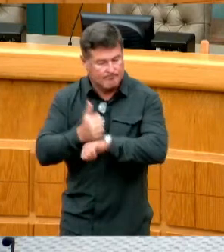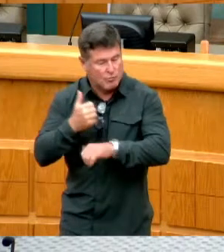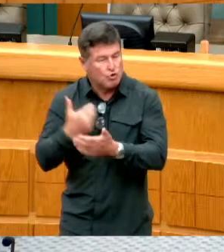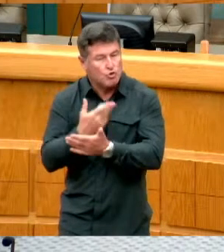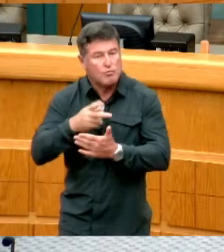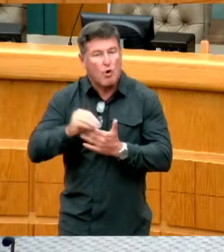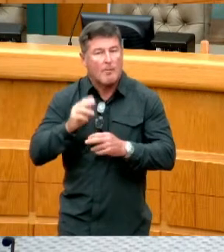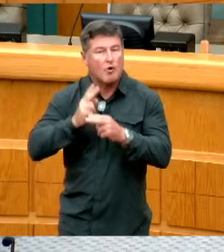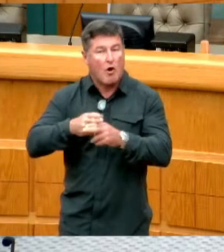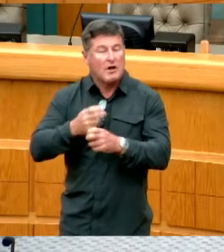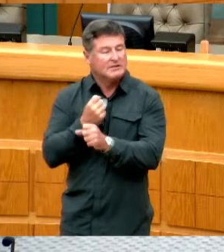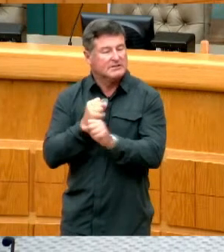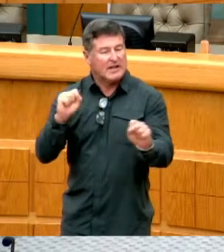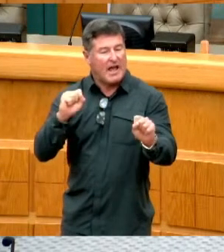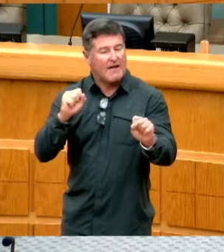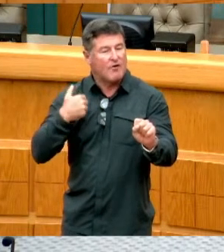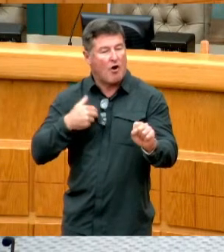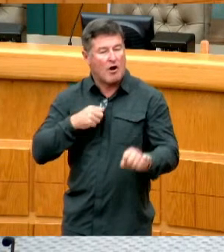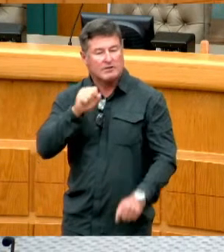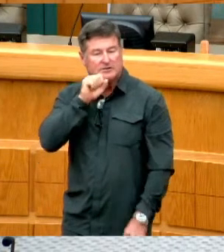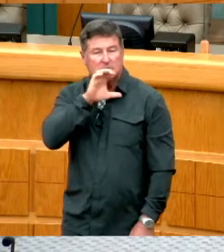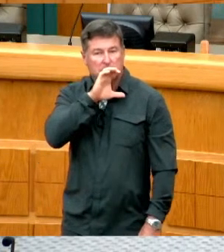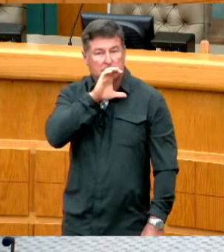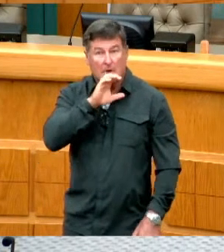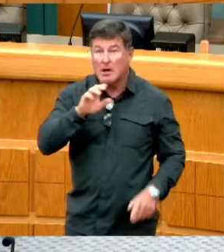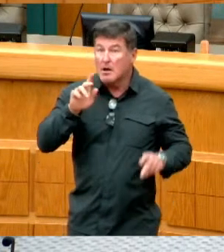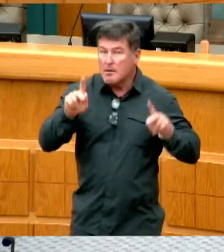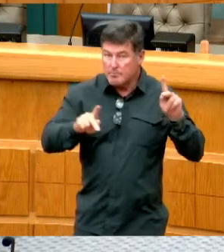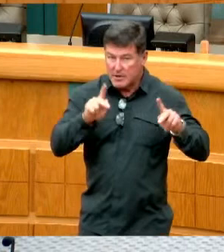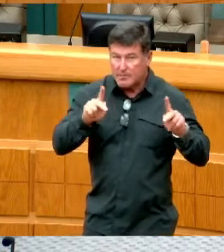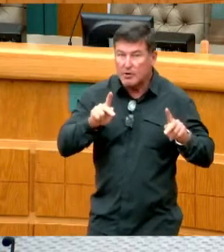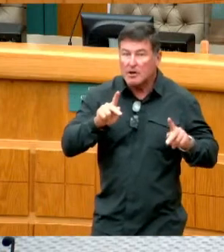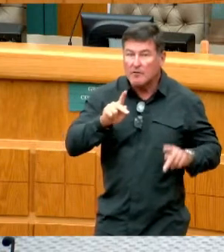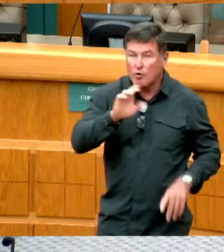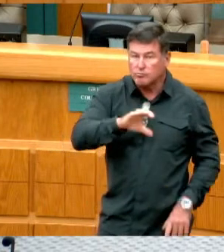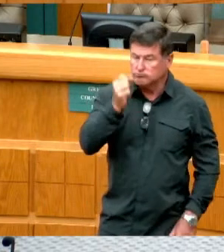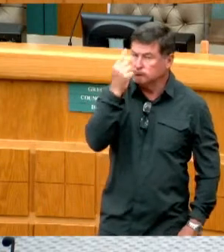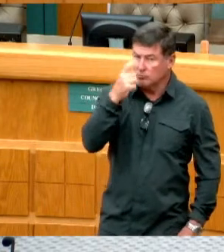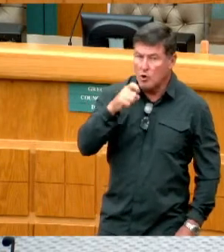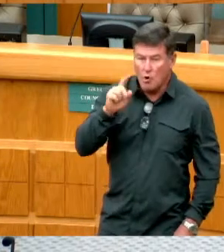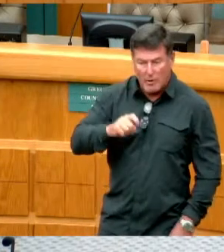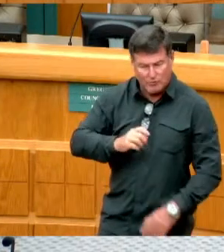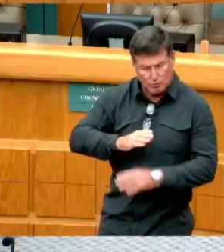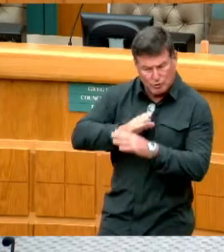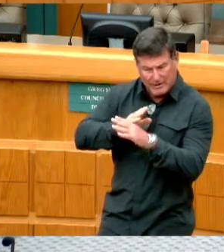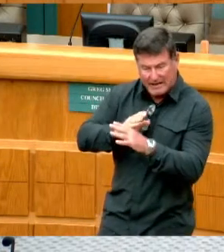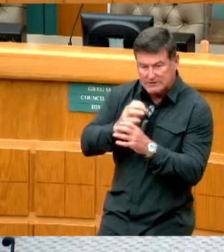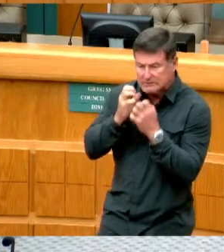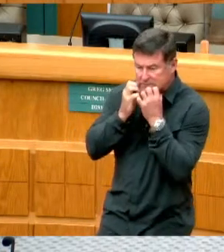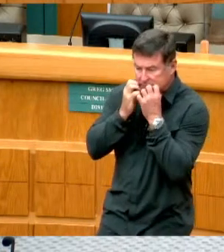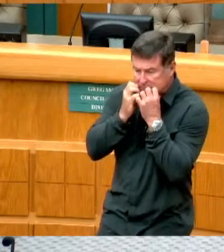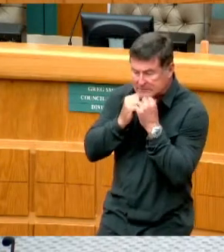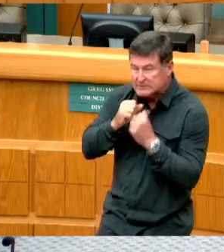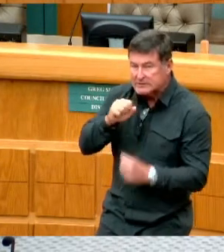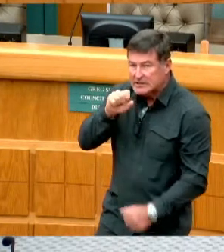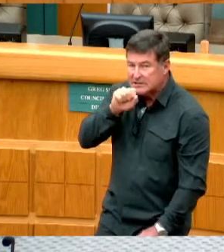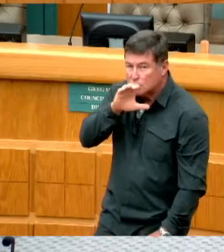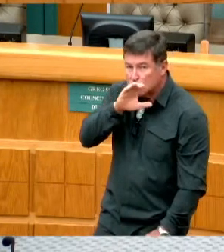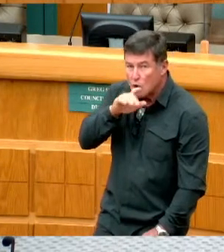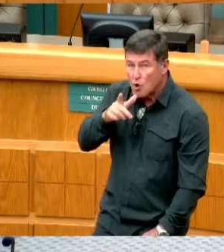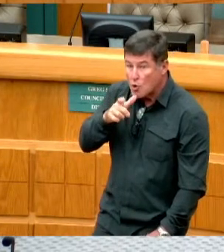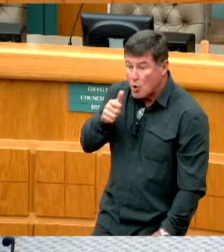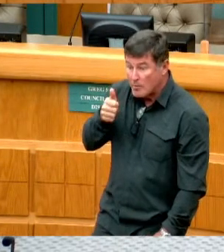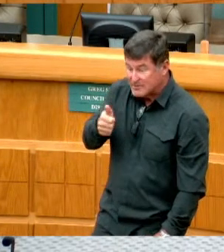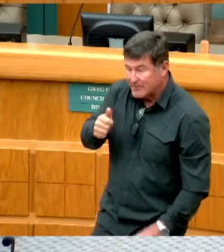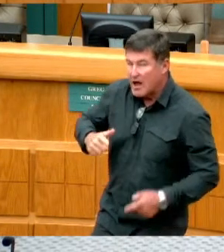Council understands that more must be done to assist our most vulnerable seniors in their homes. And I'm pleased to share with you